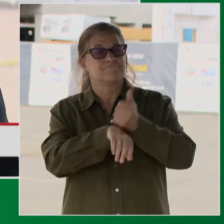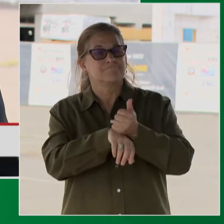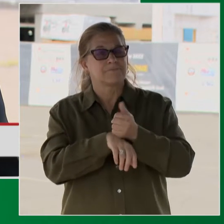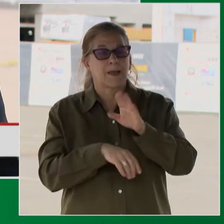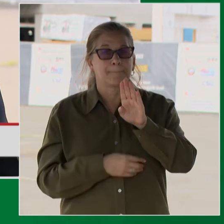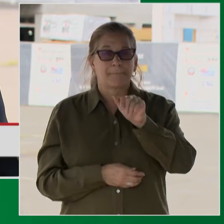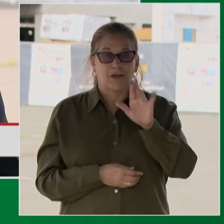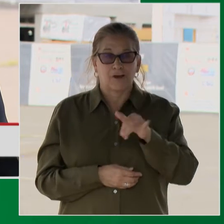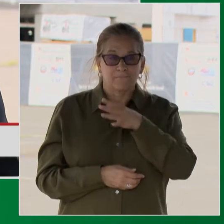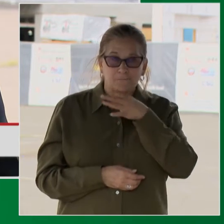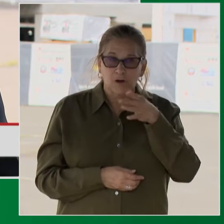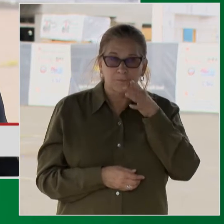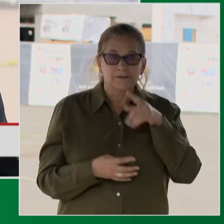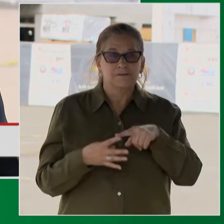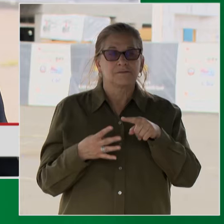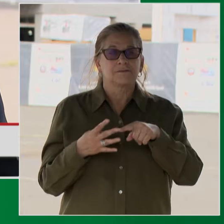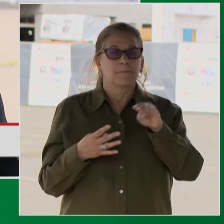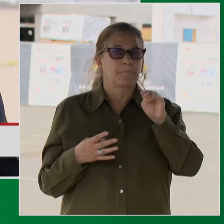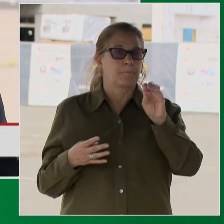both sides provide residence for